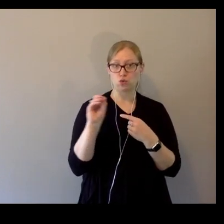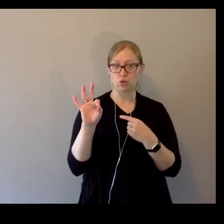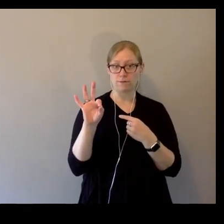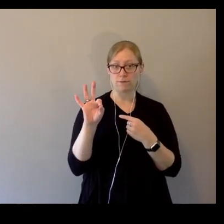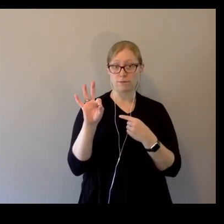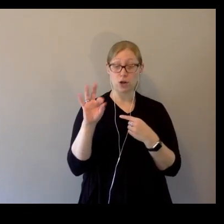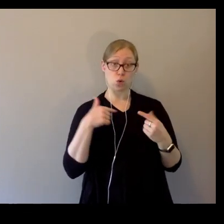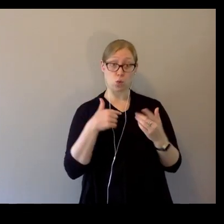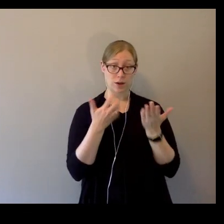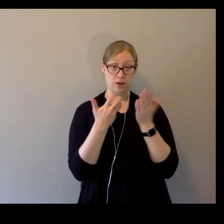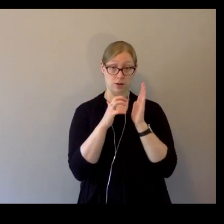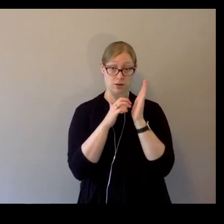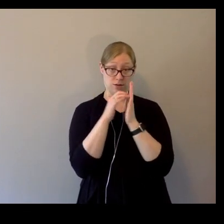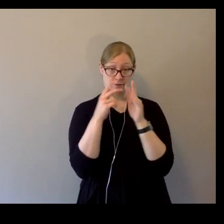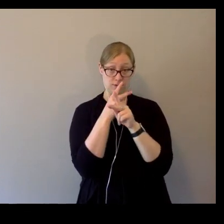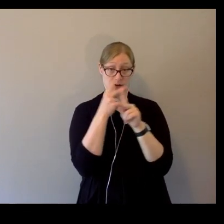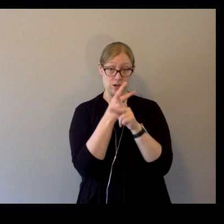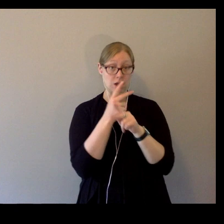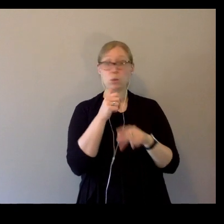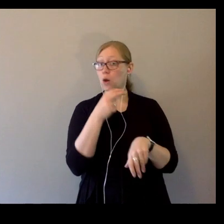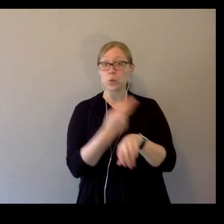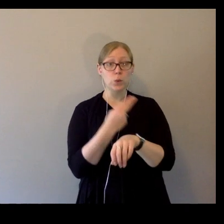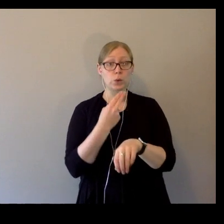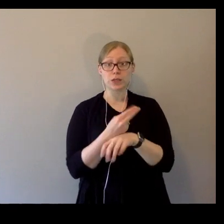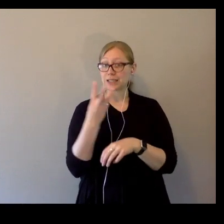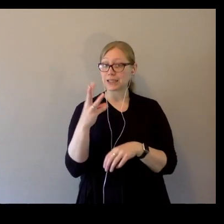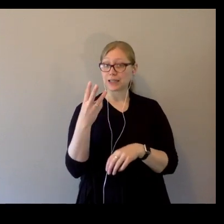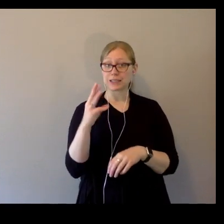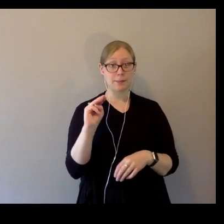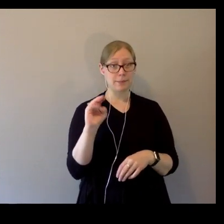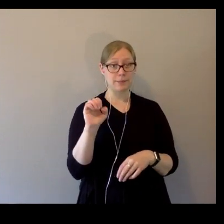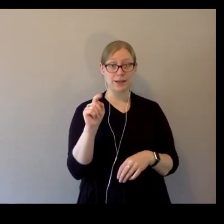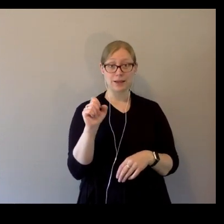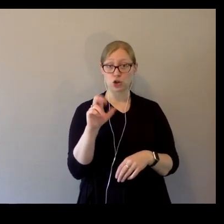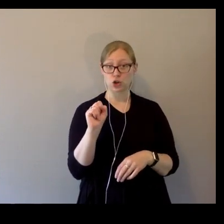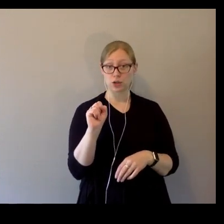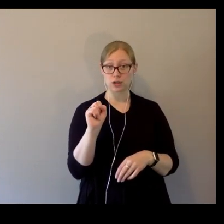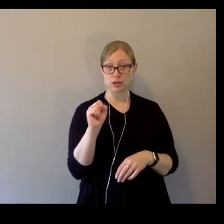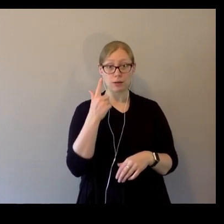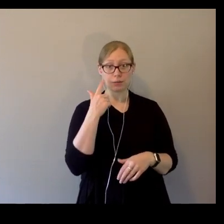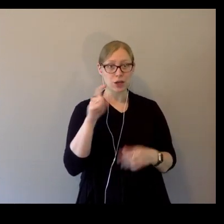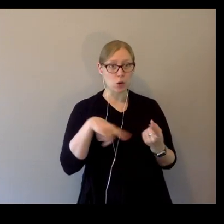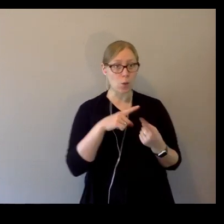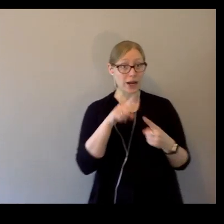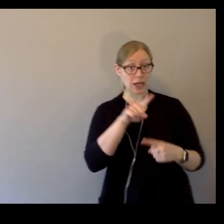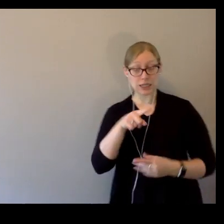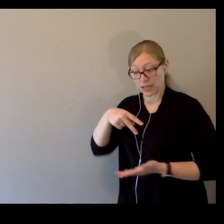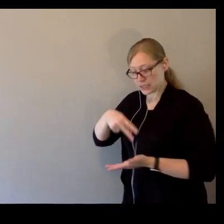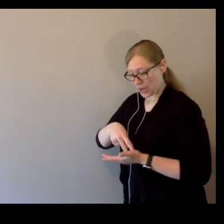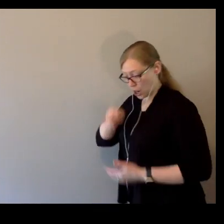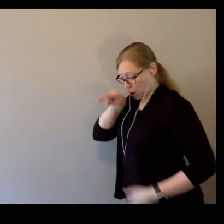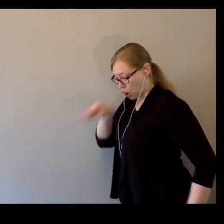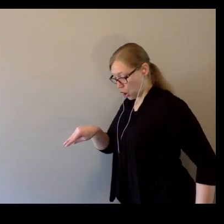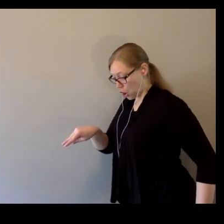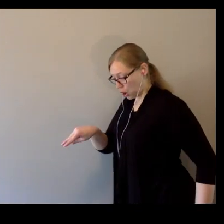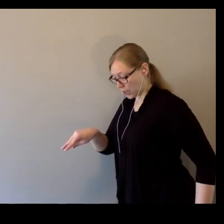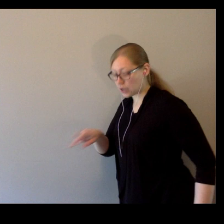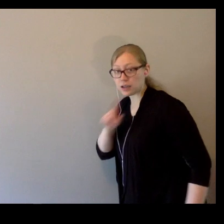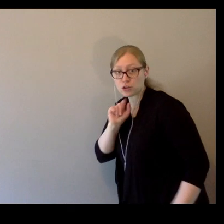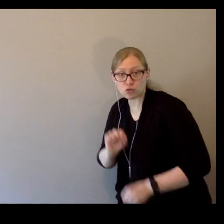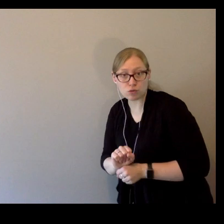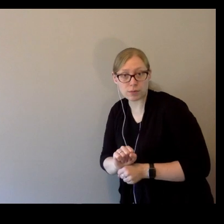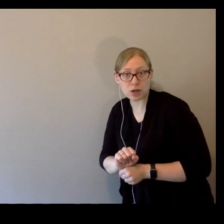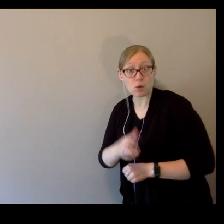this, we're not going to use 16 meters, because when he's actually looking, he's actually going to be looking from